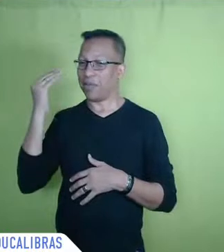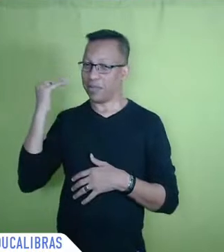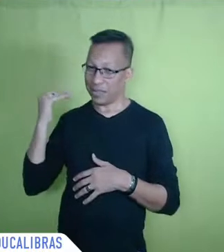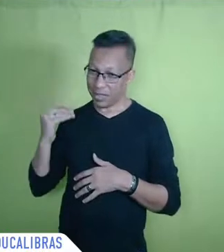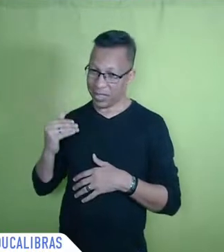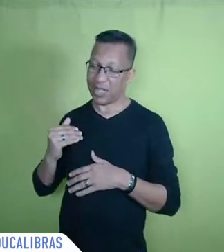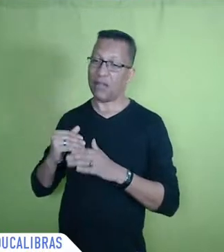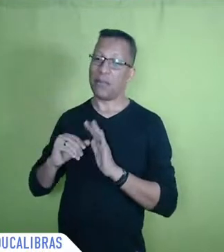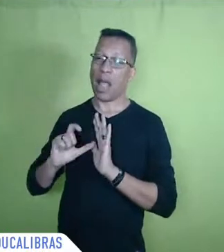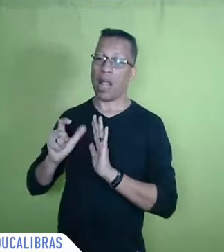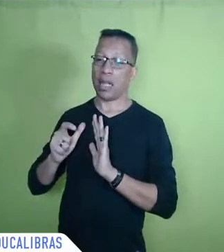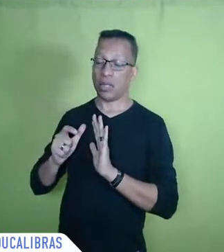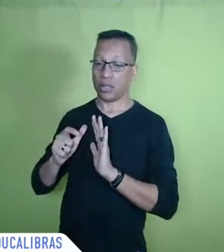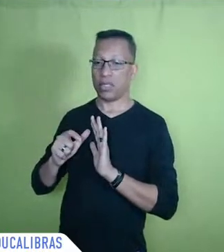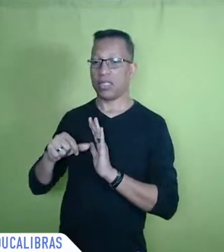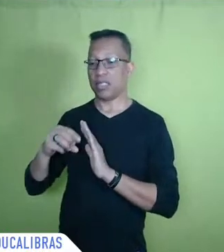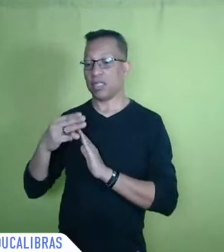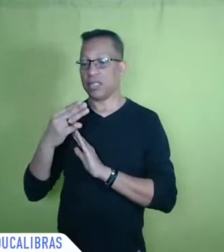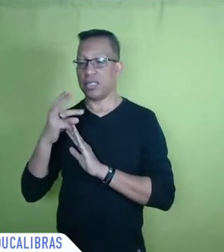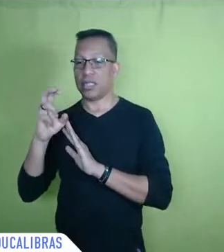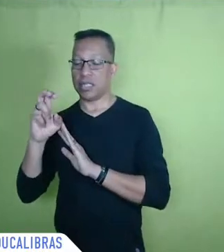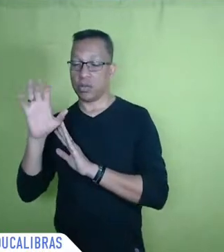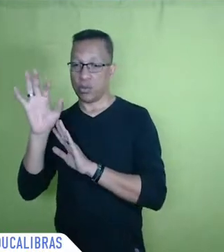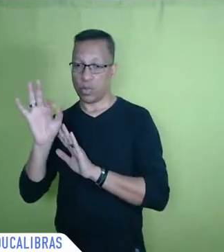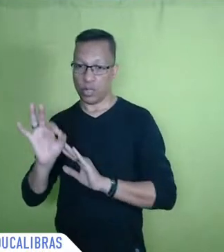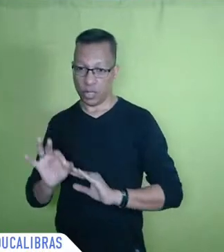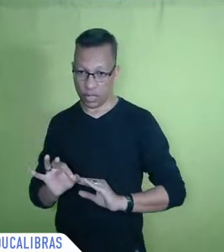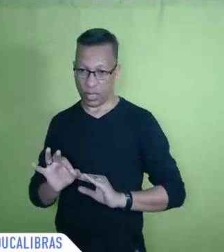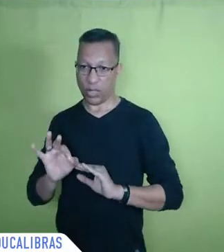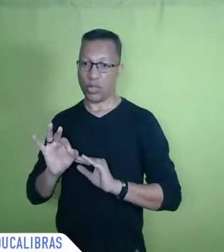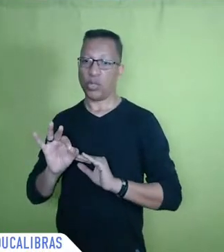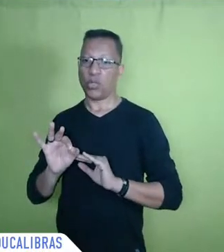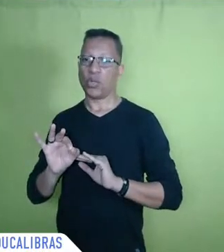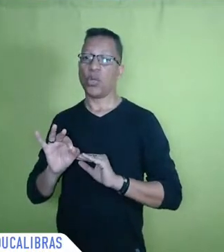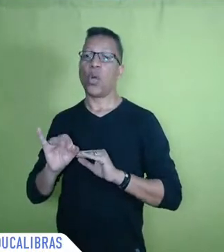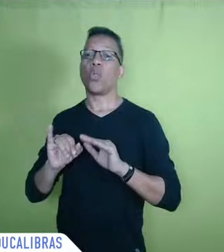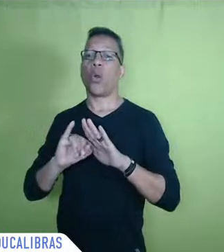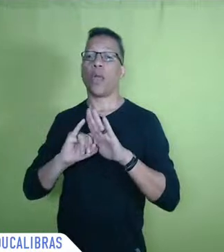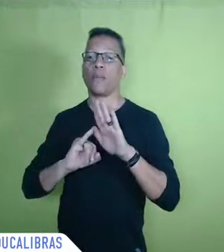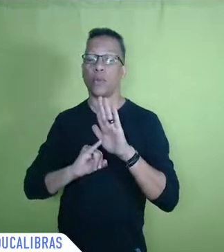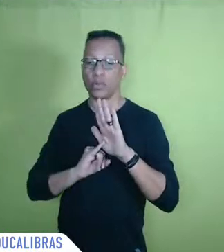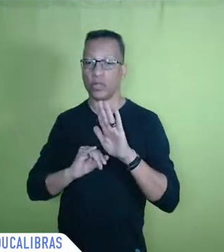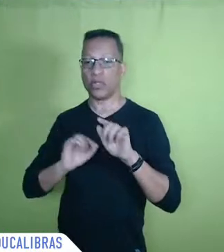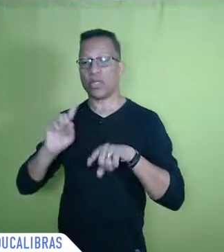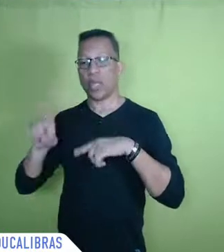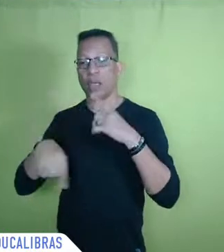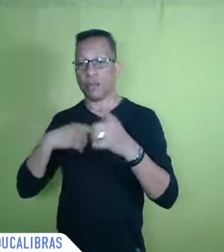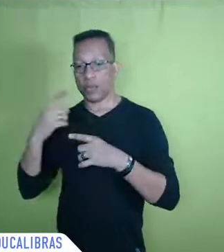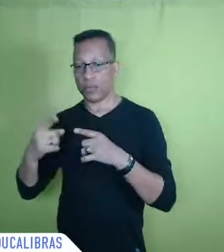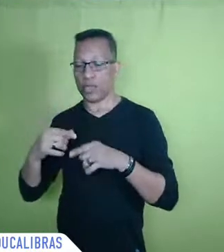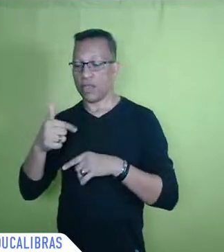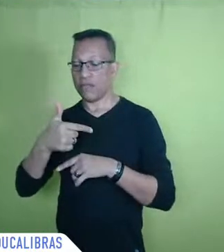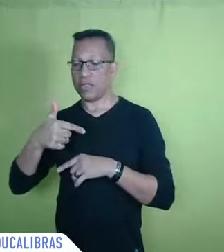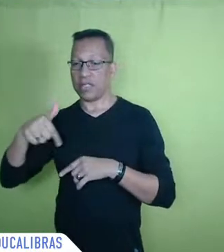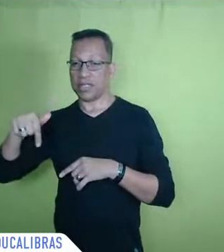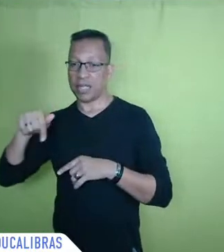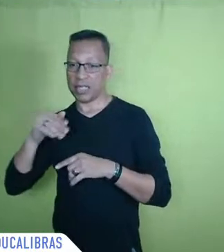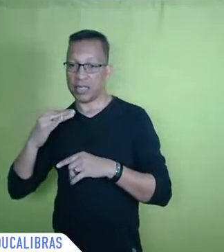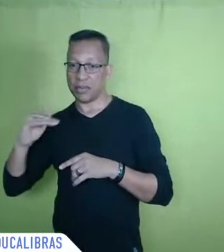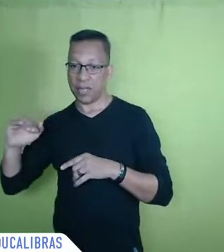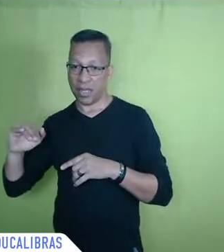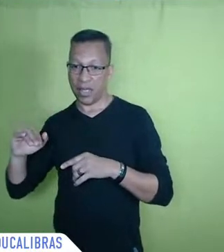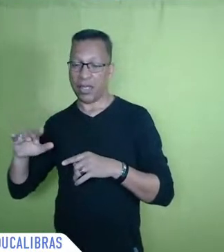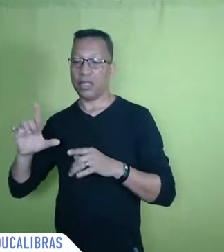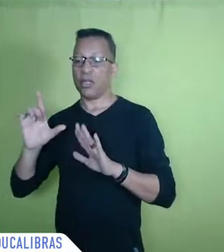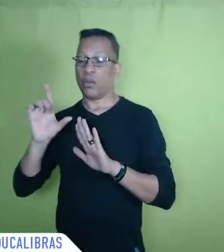taxation system and remember that Brazil at some point had a